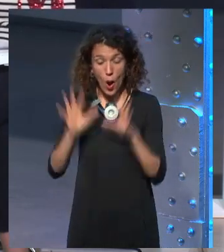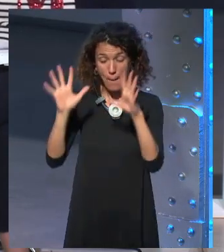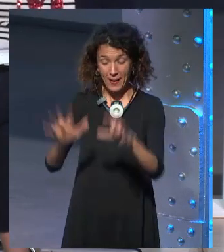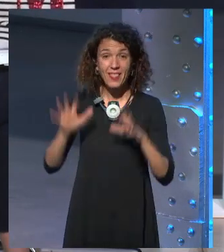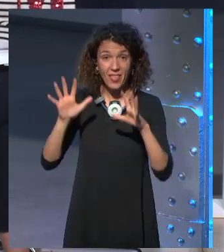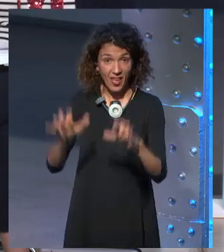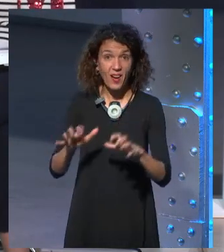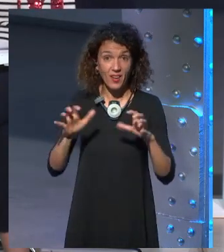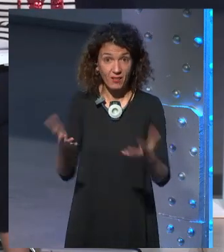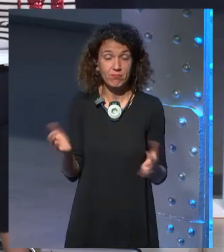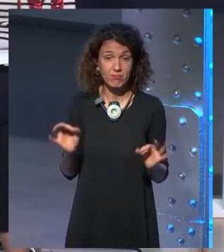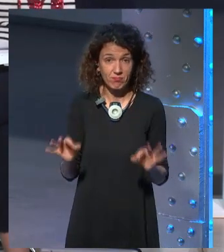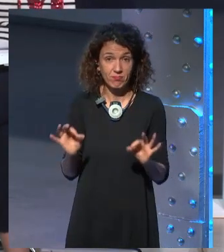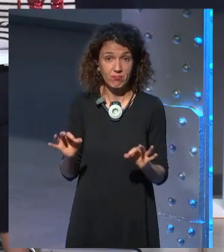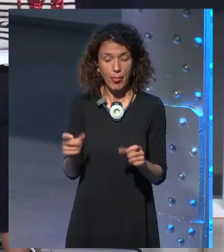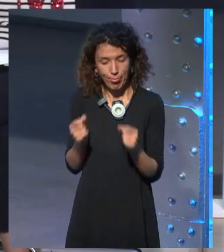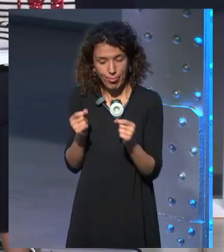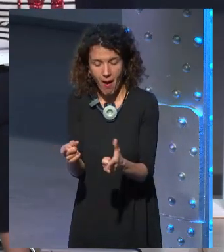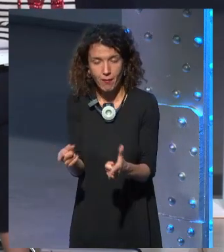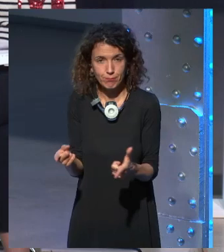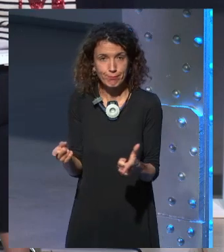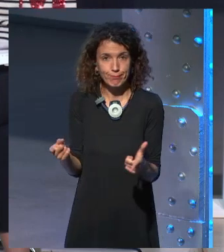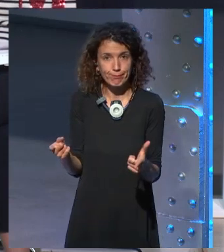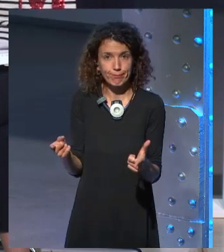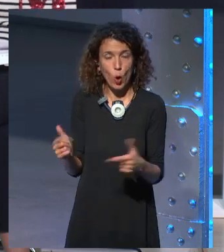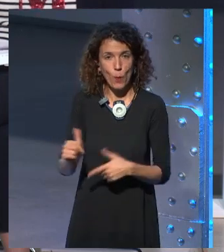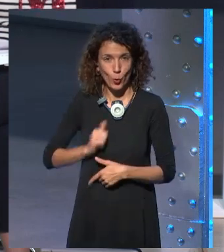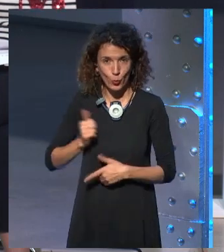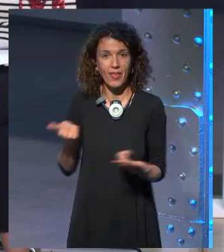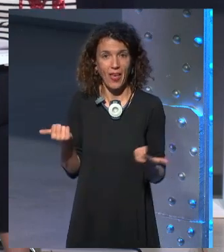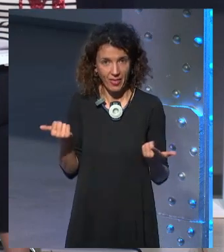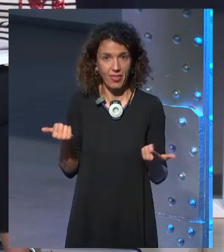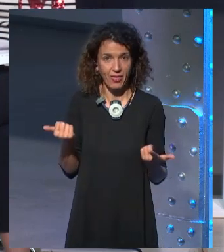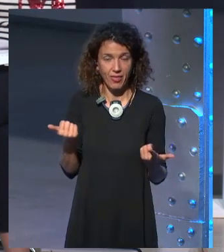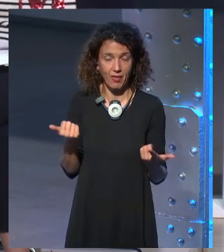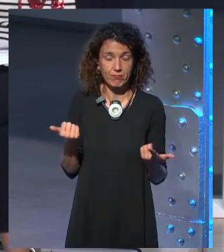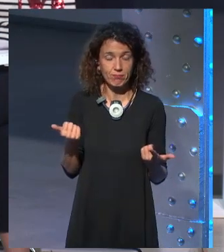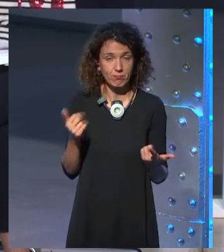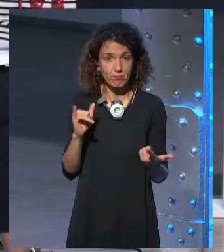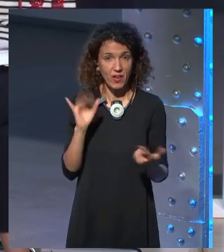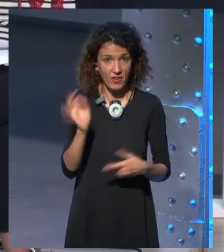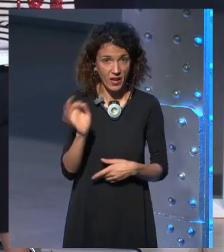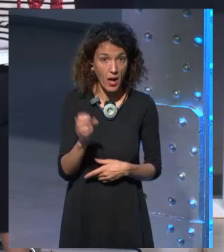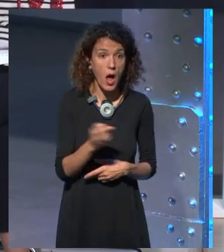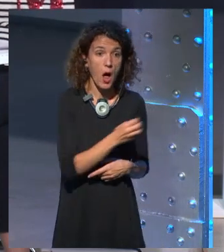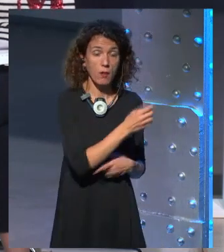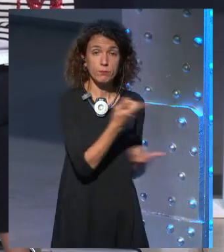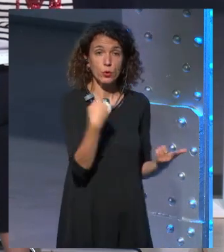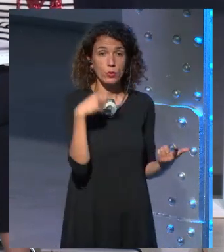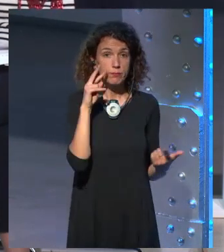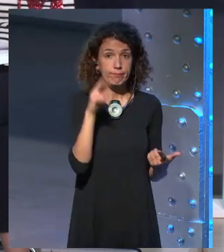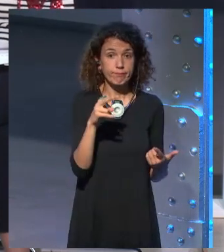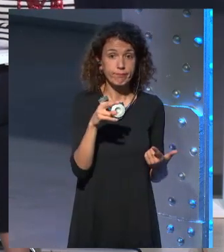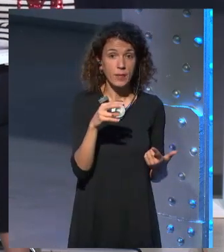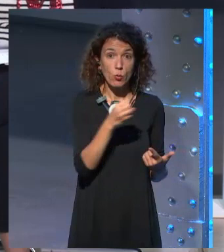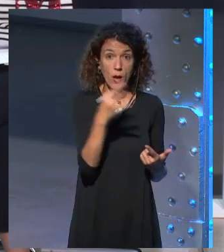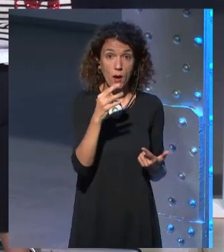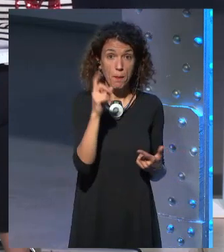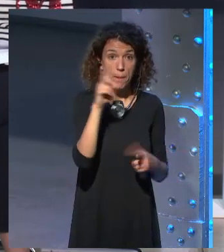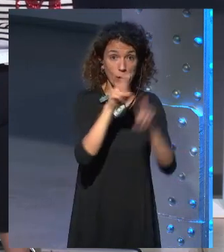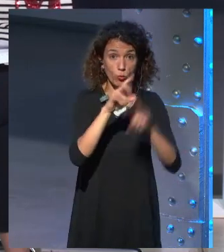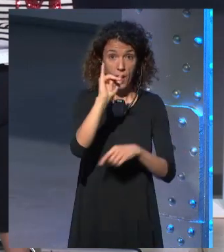this digitalization of the organization of learning, will favor, for of course, will foster the creation